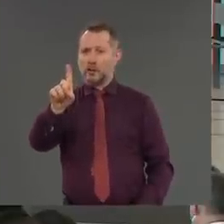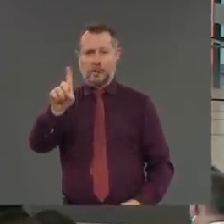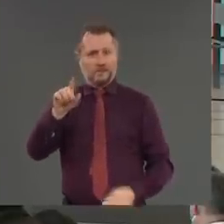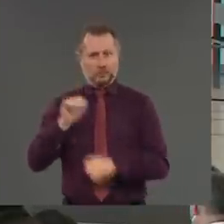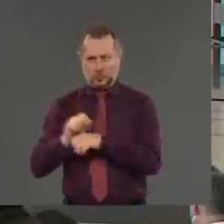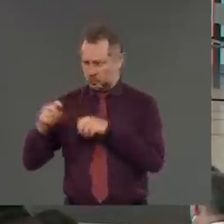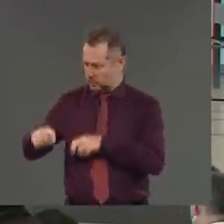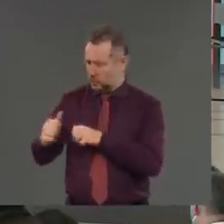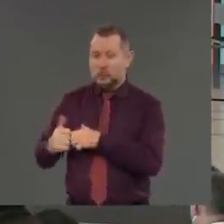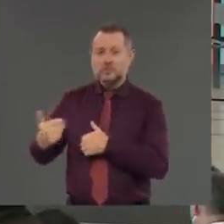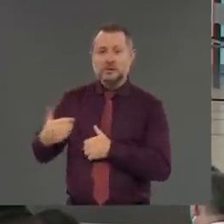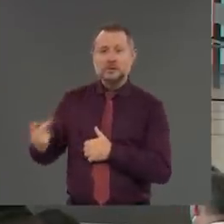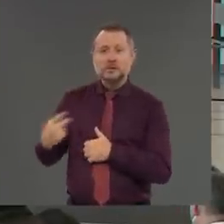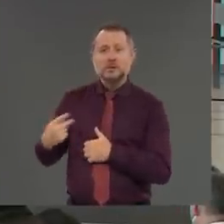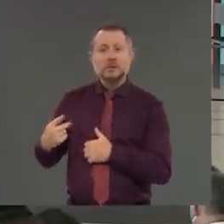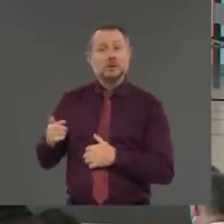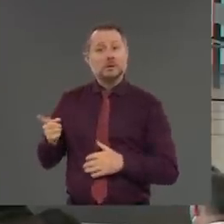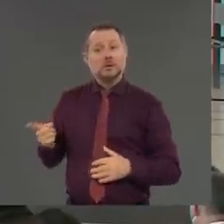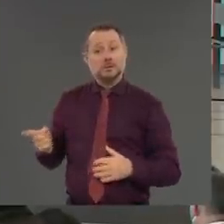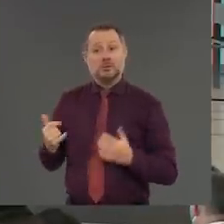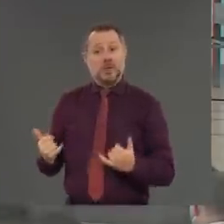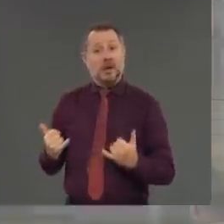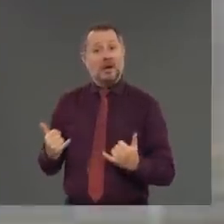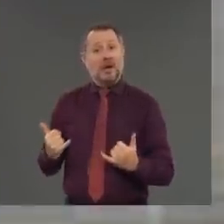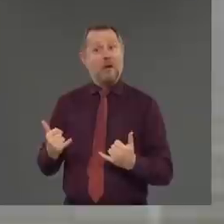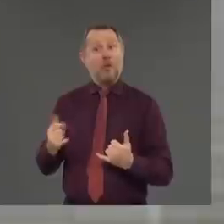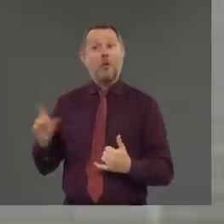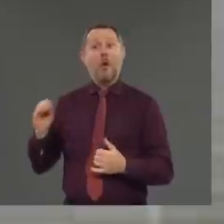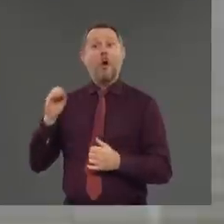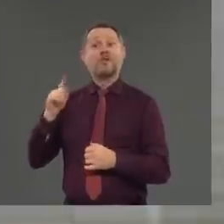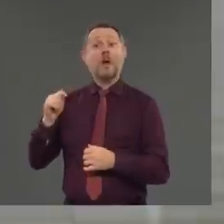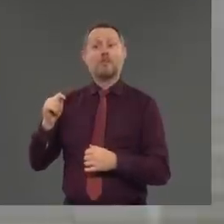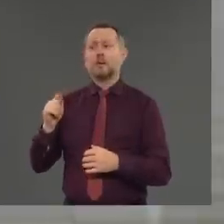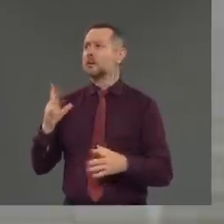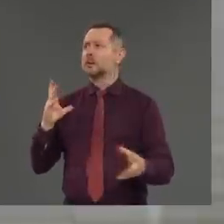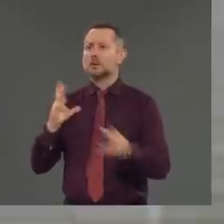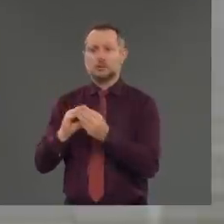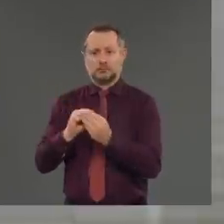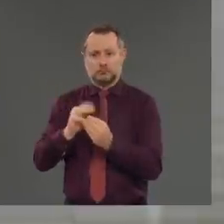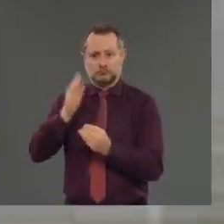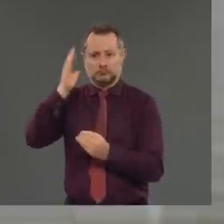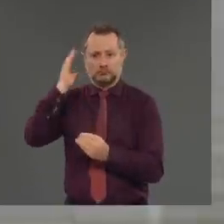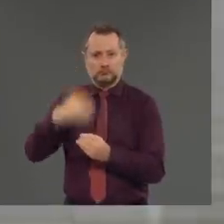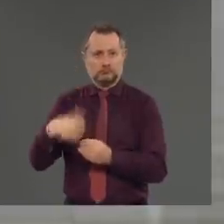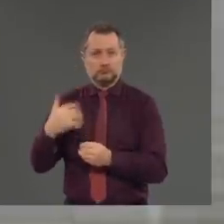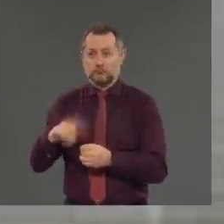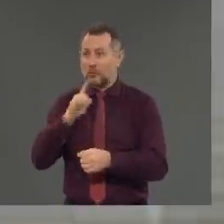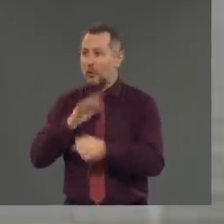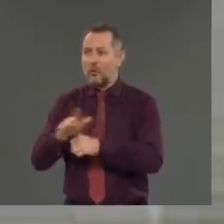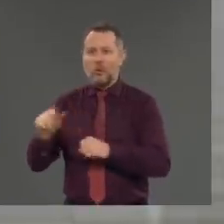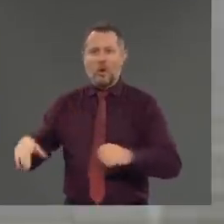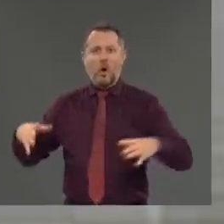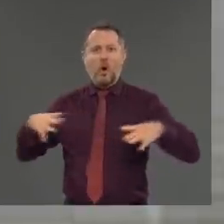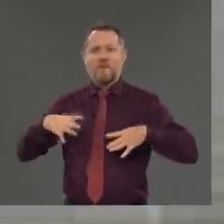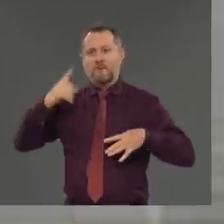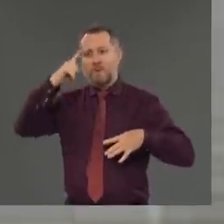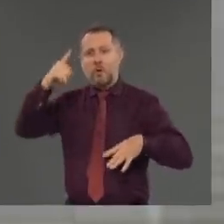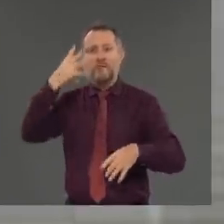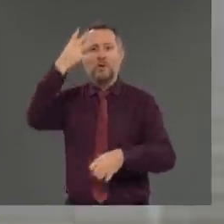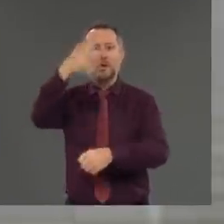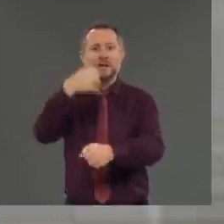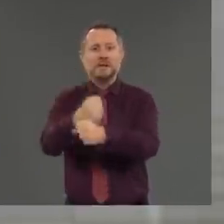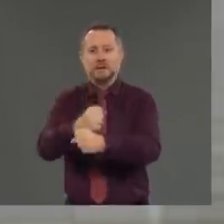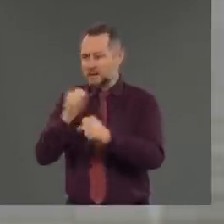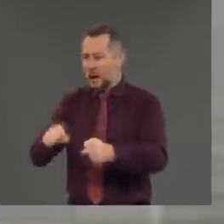They calculated she now has enough overtime to take off for the next 4 years, believe it or not. So I want to thank her for everything she's done. To my left,